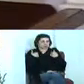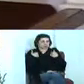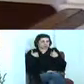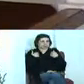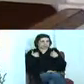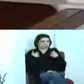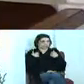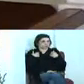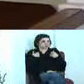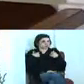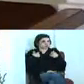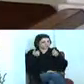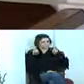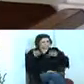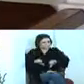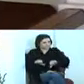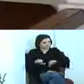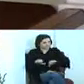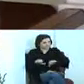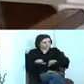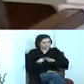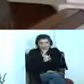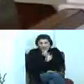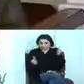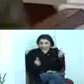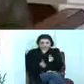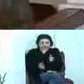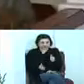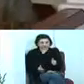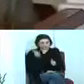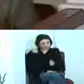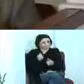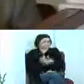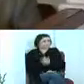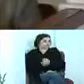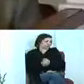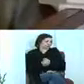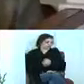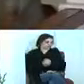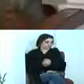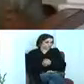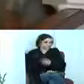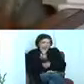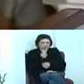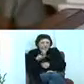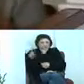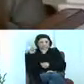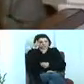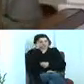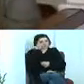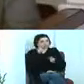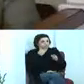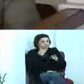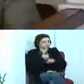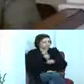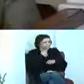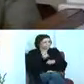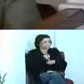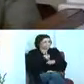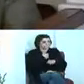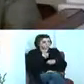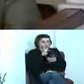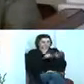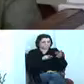it. Put it behind you. Any thought that threatens to cancel our next